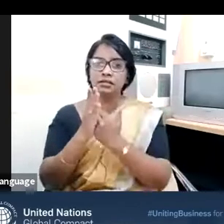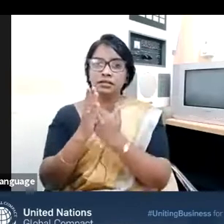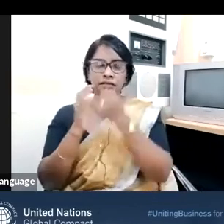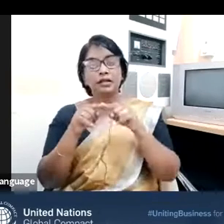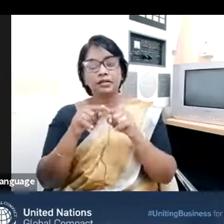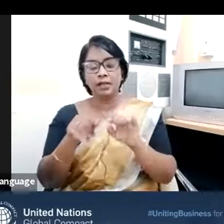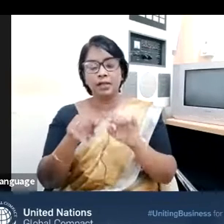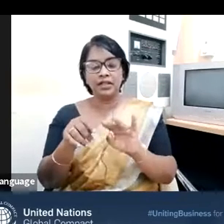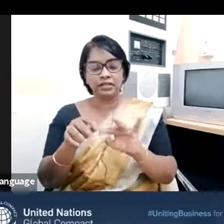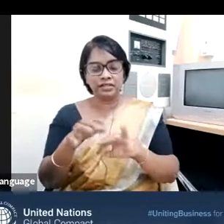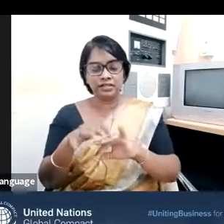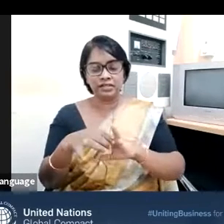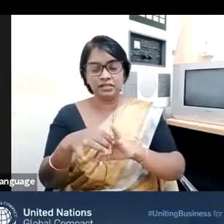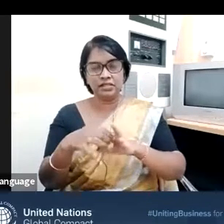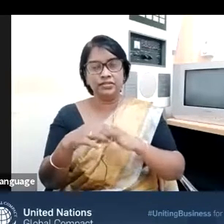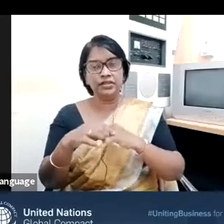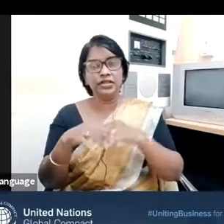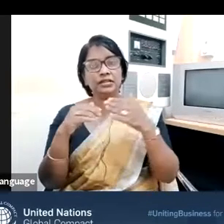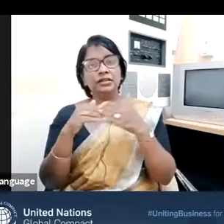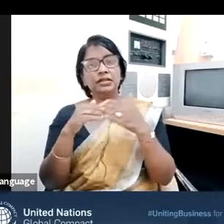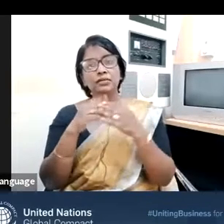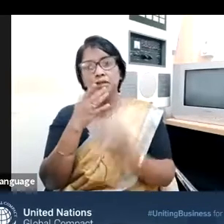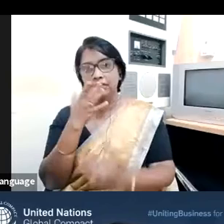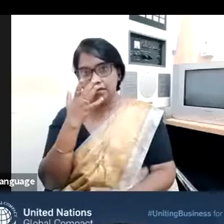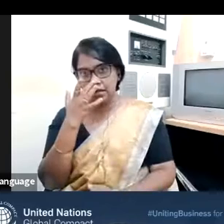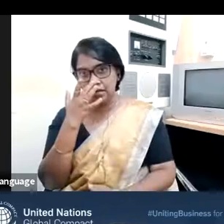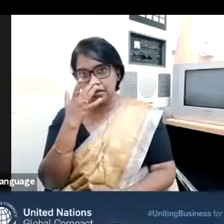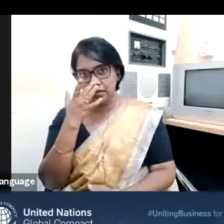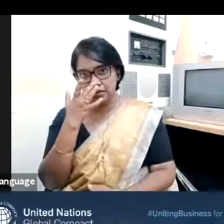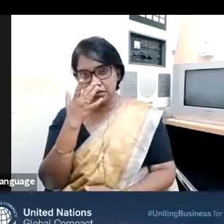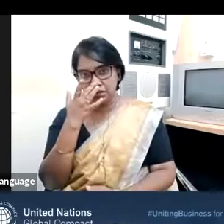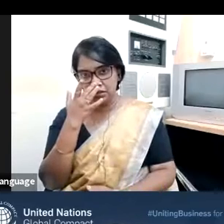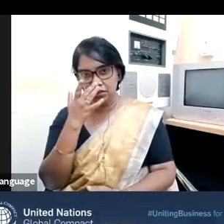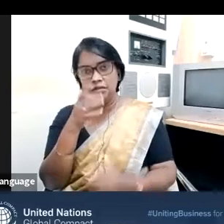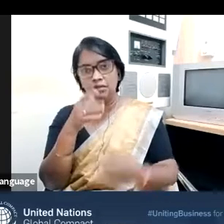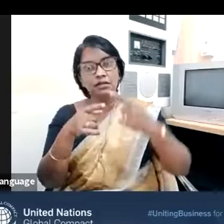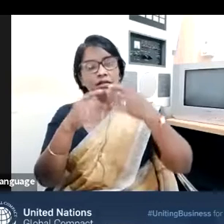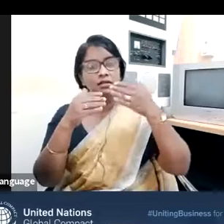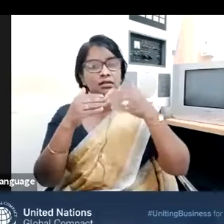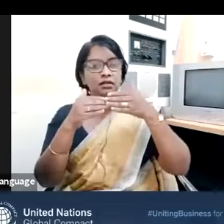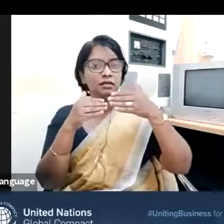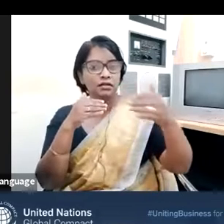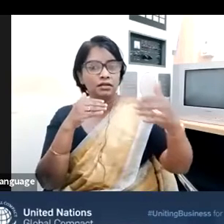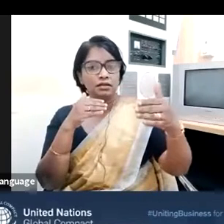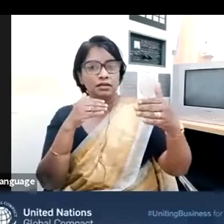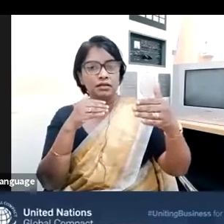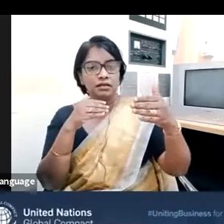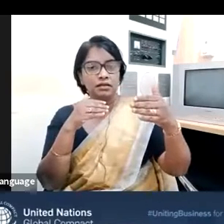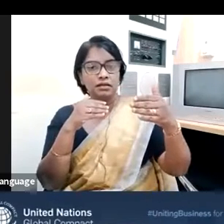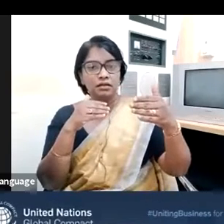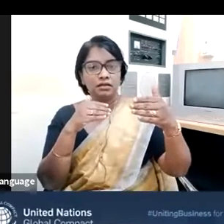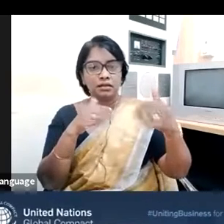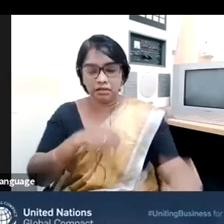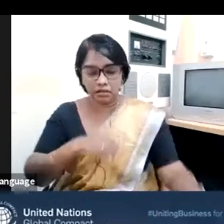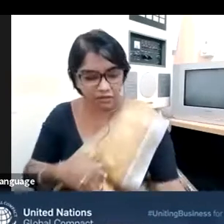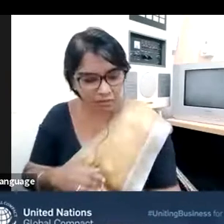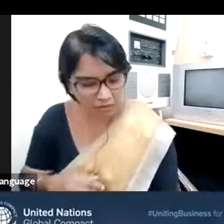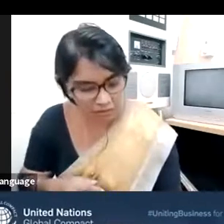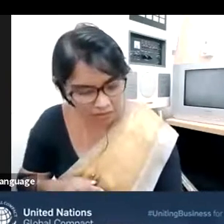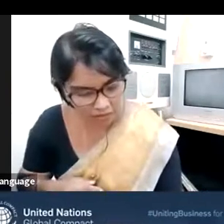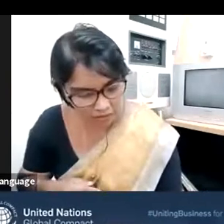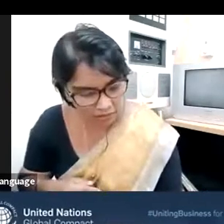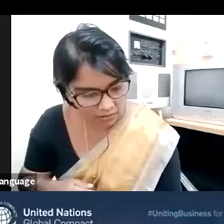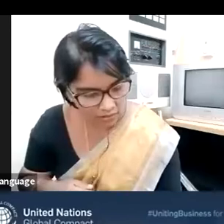forward. So we're hoping at COP26 that India will potentially submit an updated that are dependent on coal, like India, like